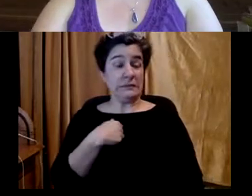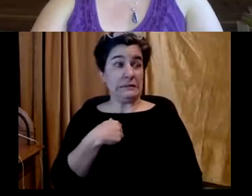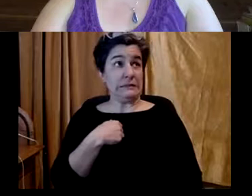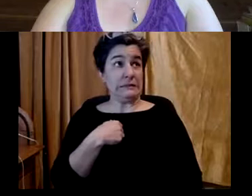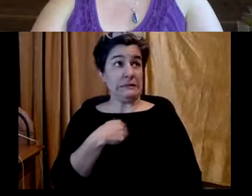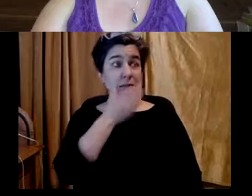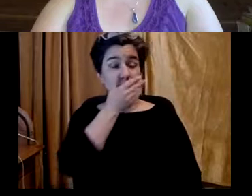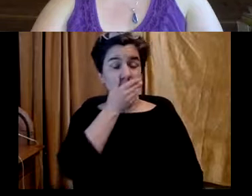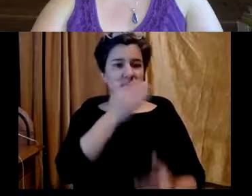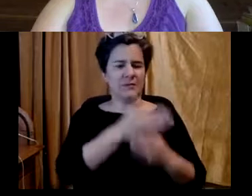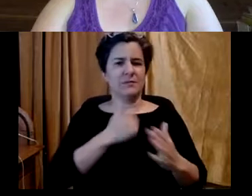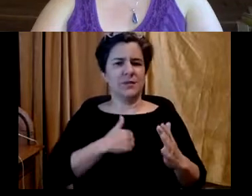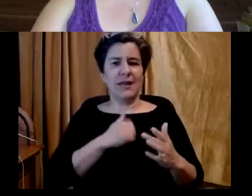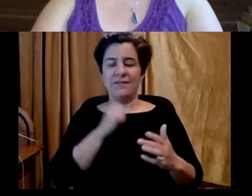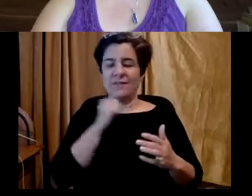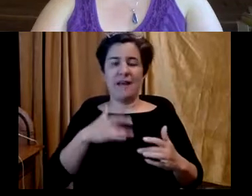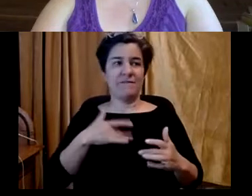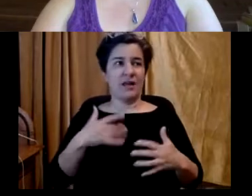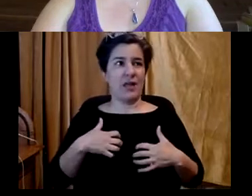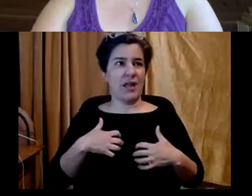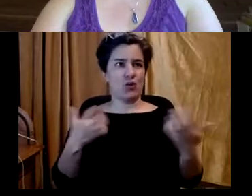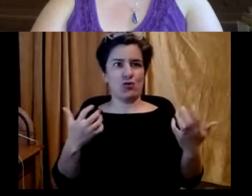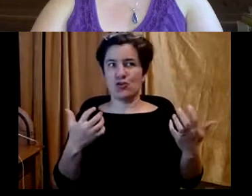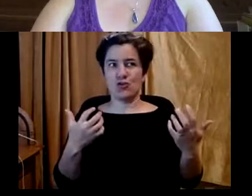felt anger. I have felt